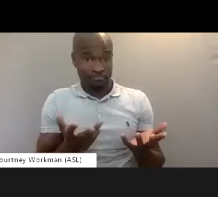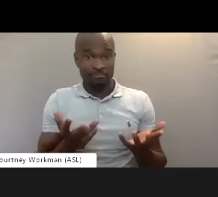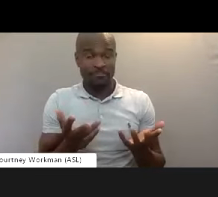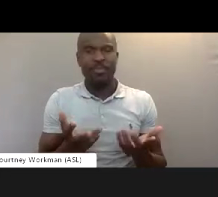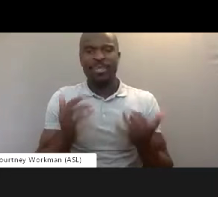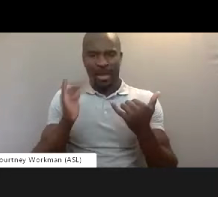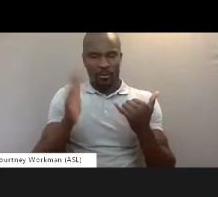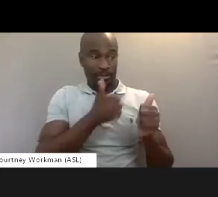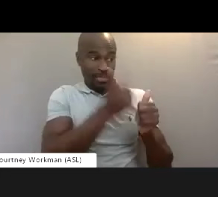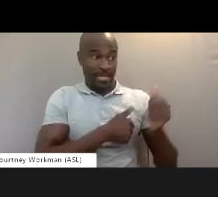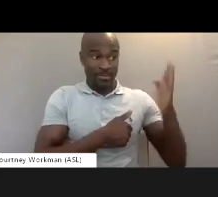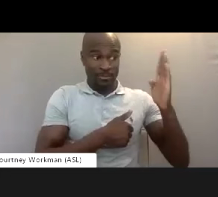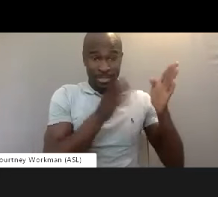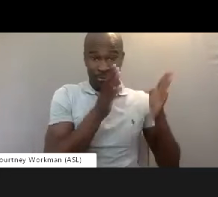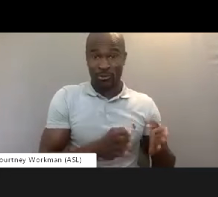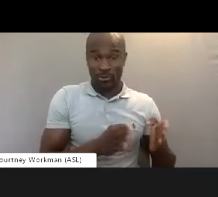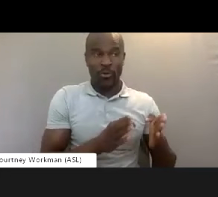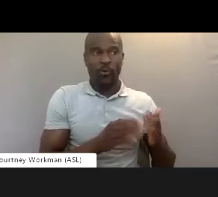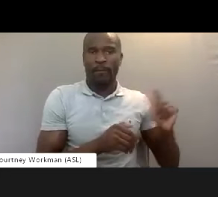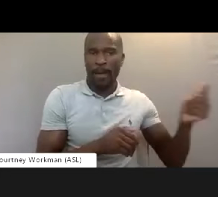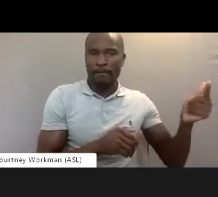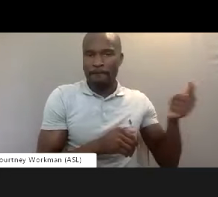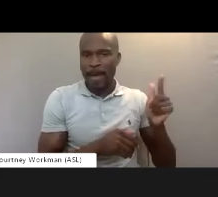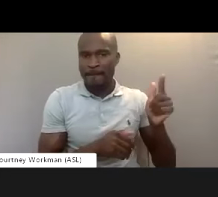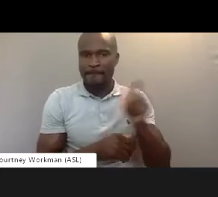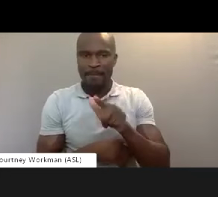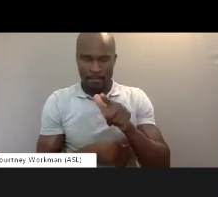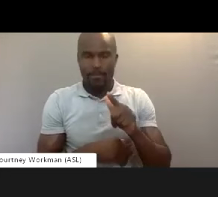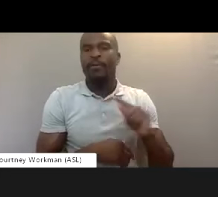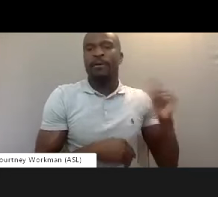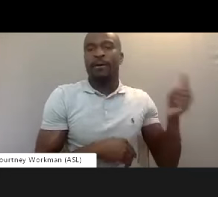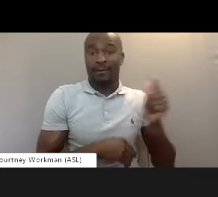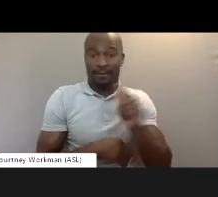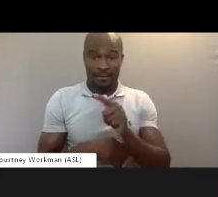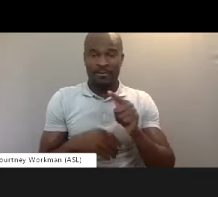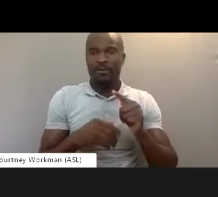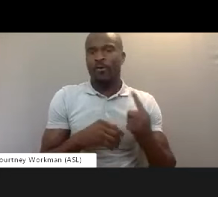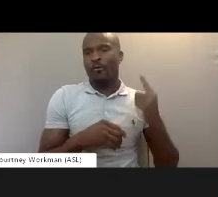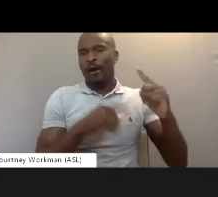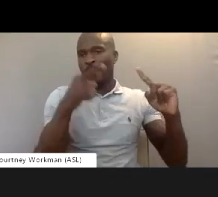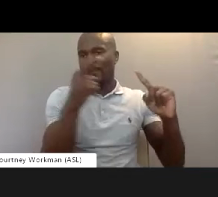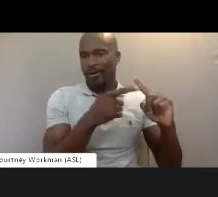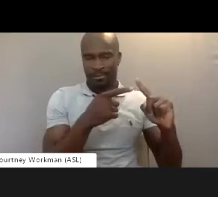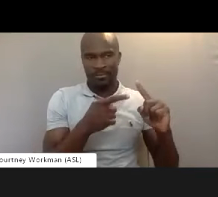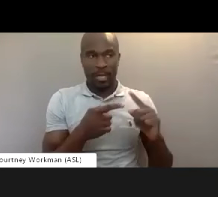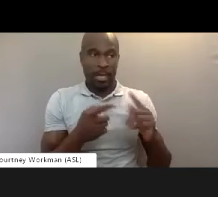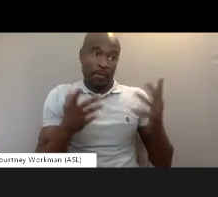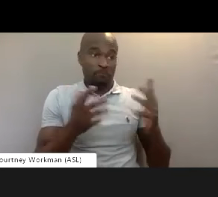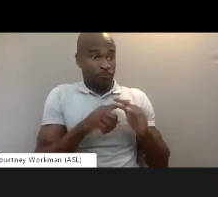kind of strategy or skill for you to take away from this presentation. So in no particular order, I have Angie